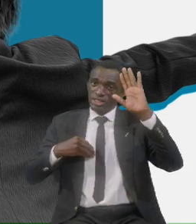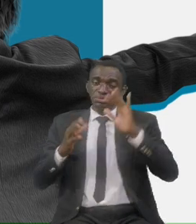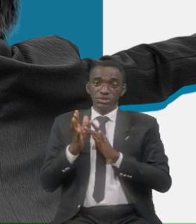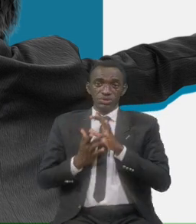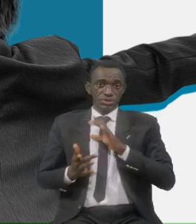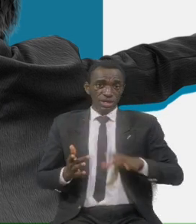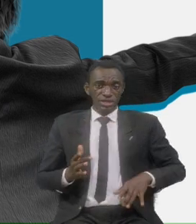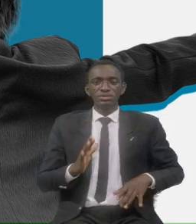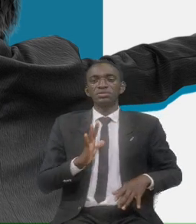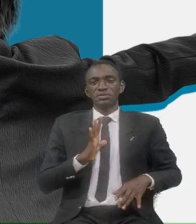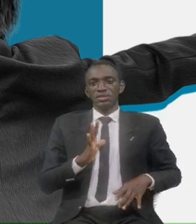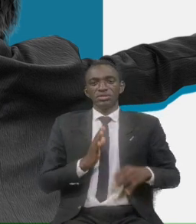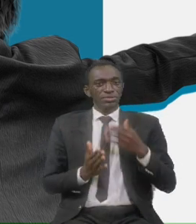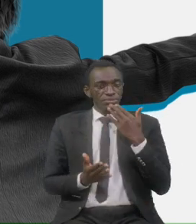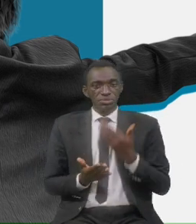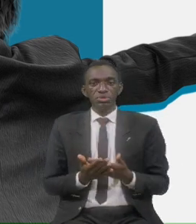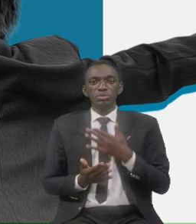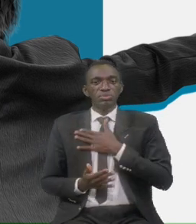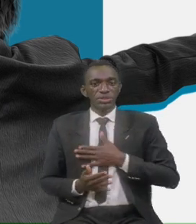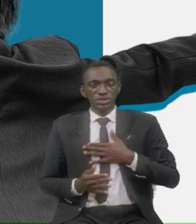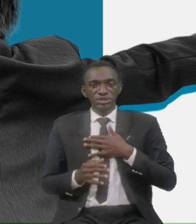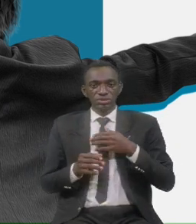keep standing with your hand up.